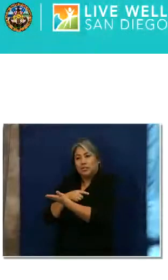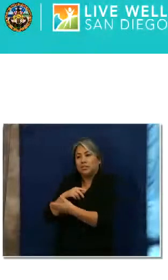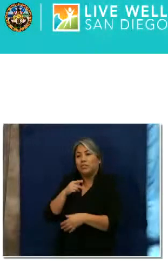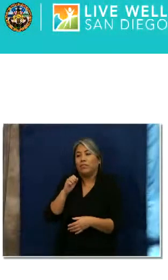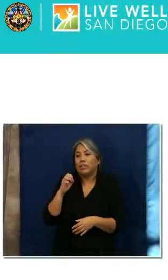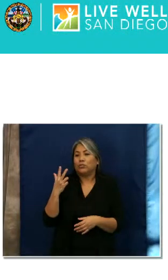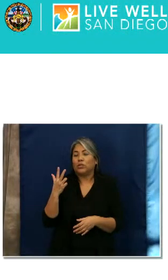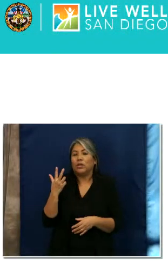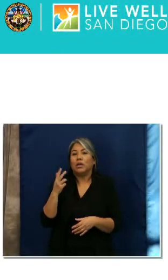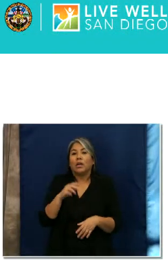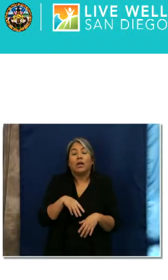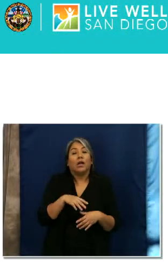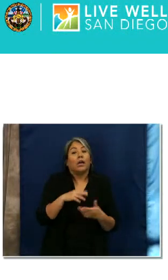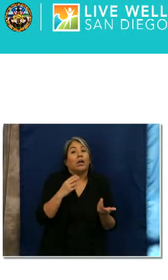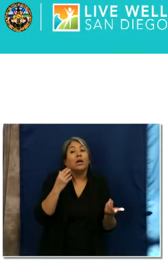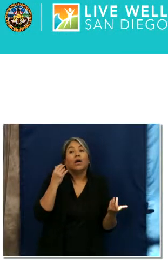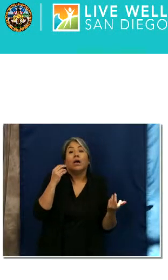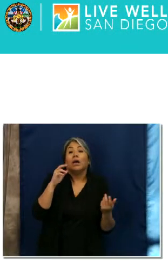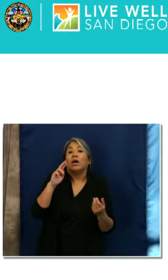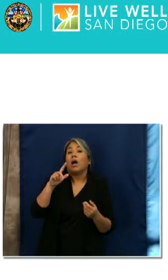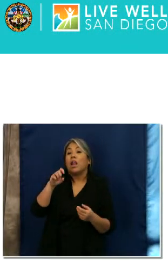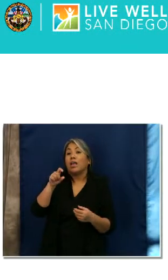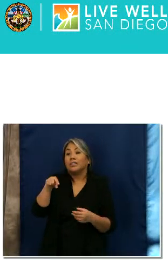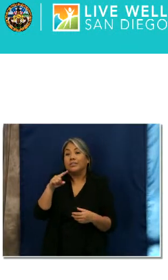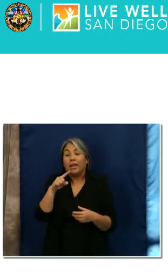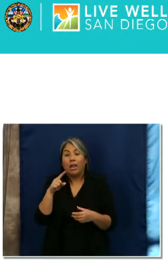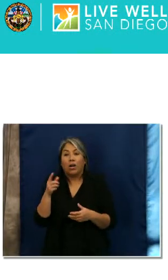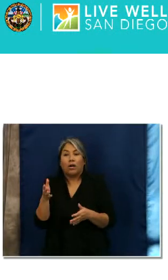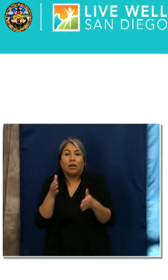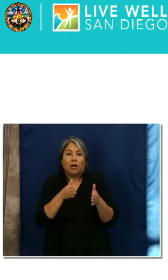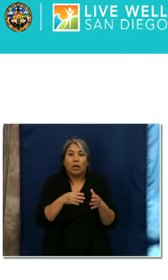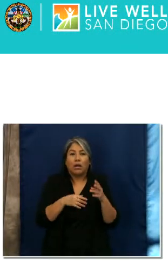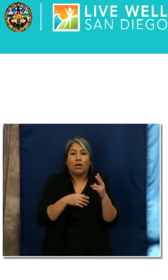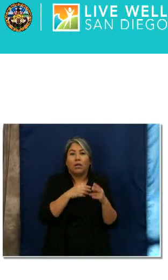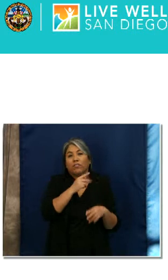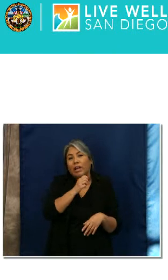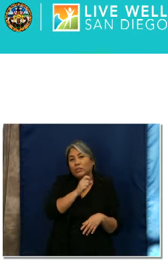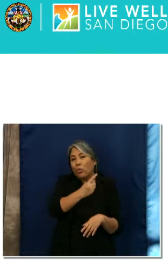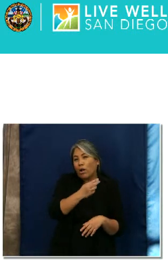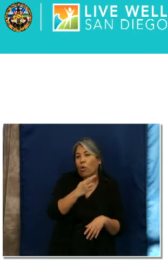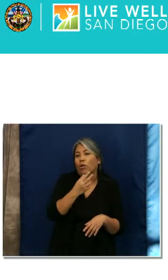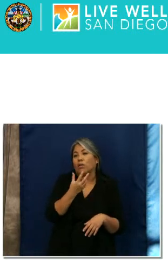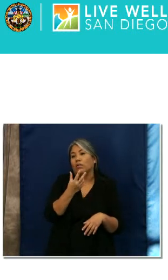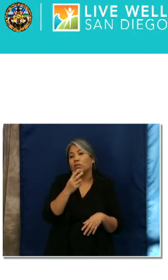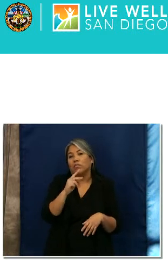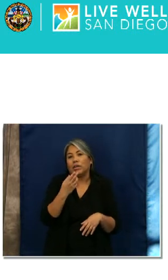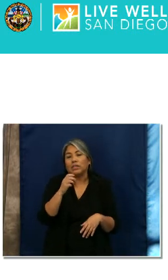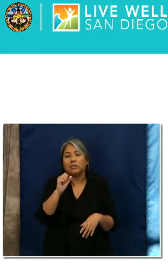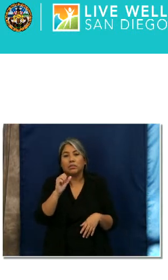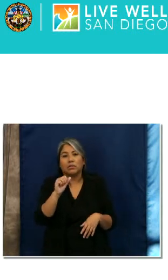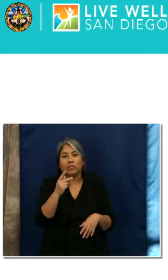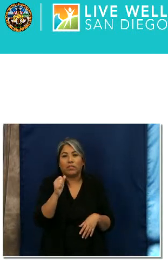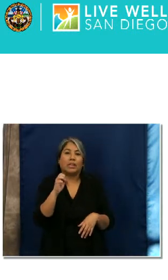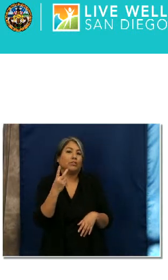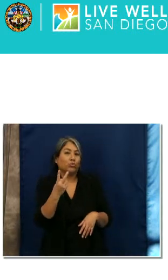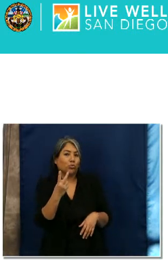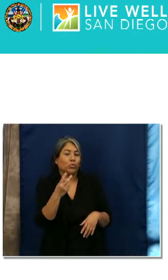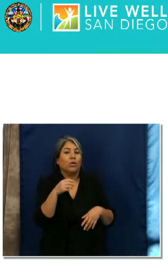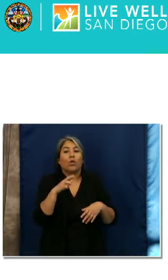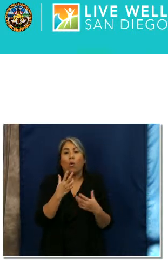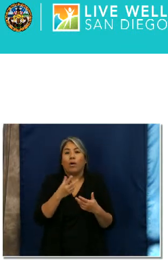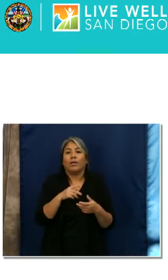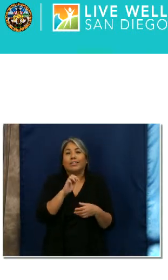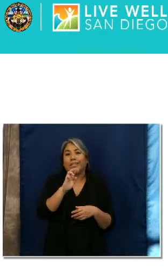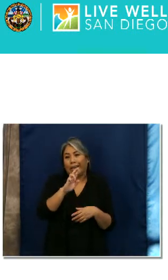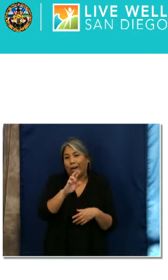unless they fall into one of the other phases or tiers within, say, for instance, Phase